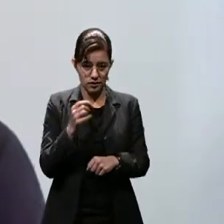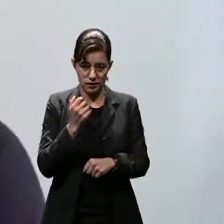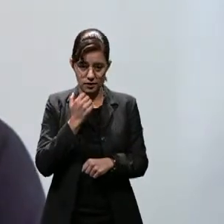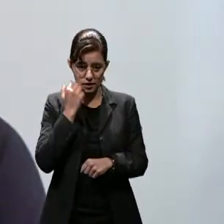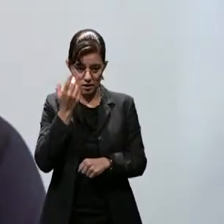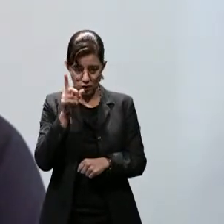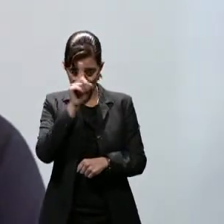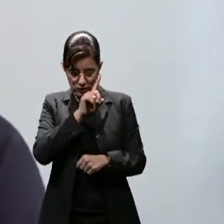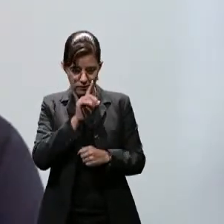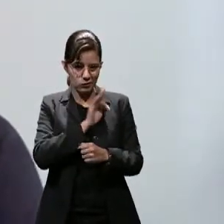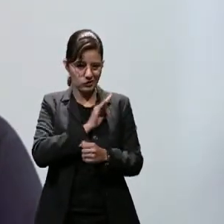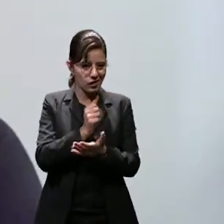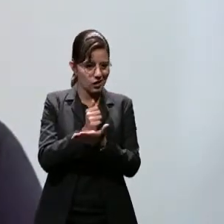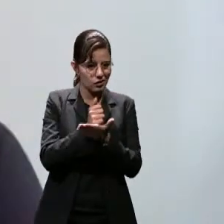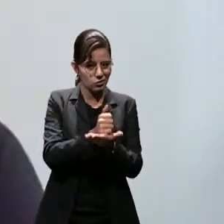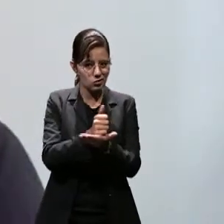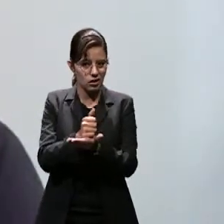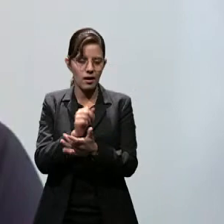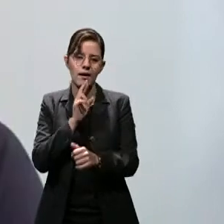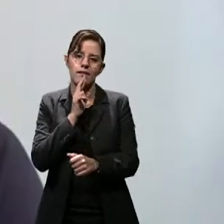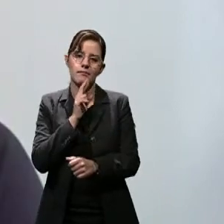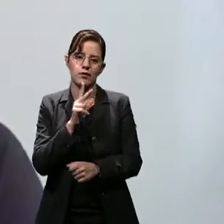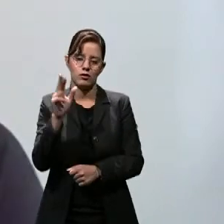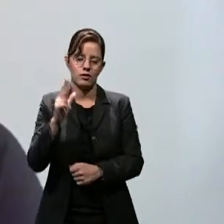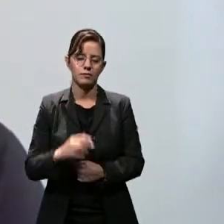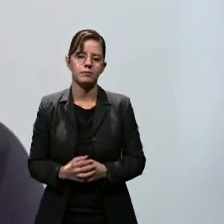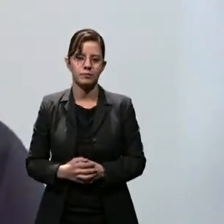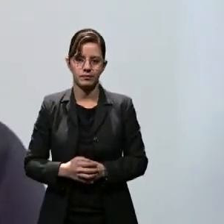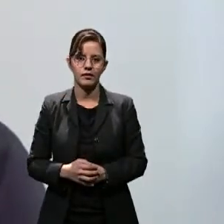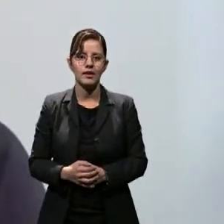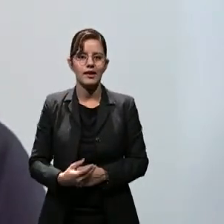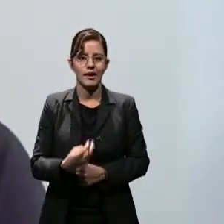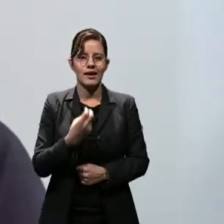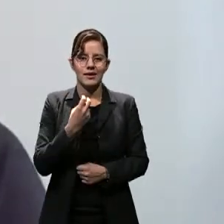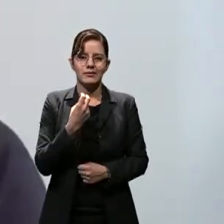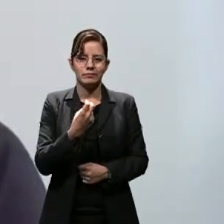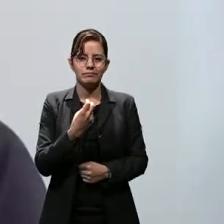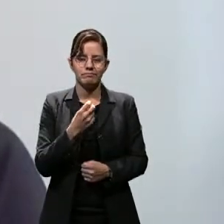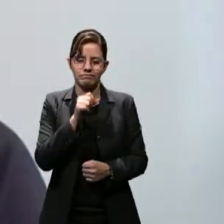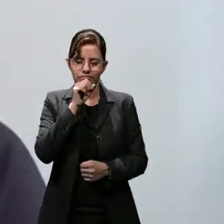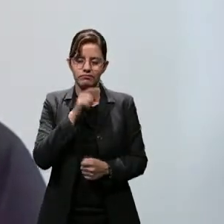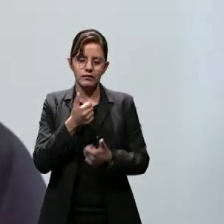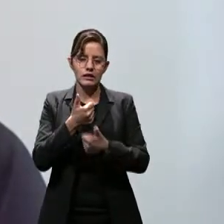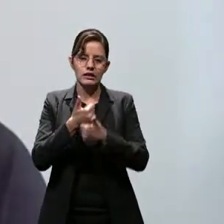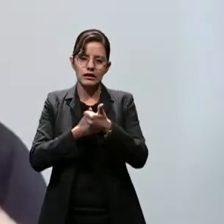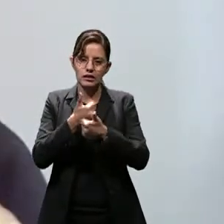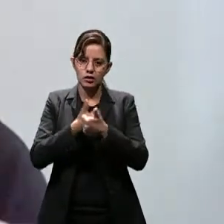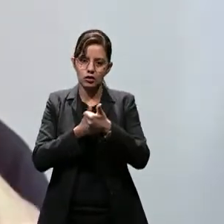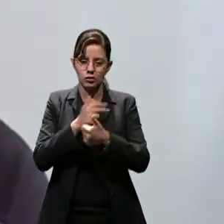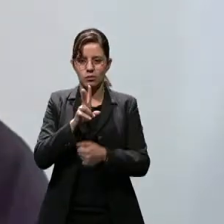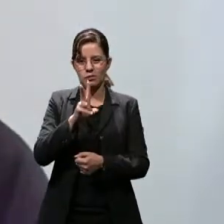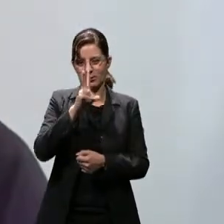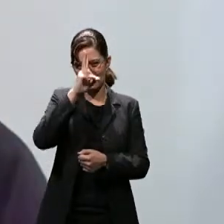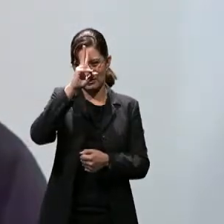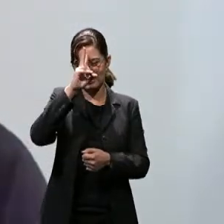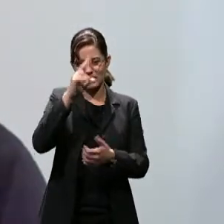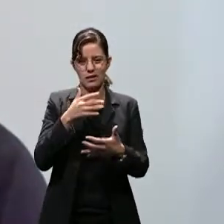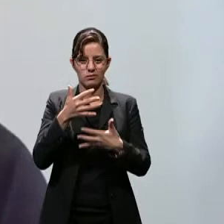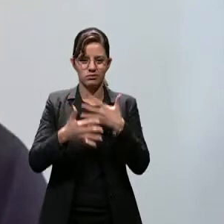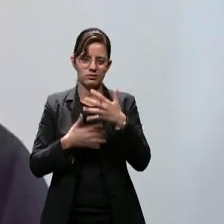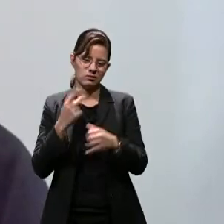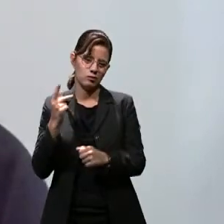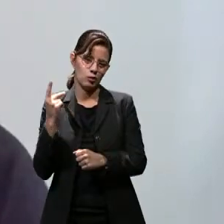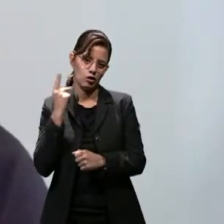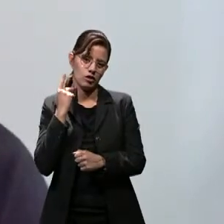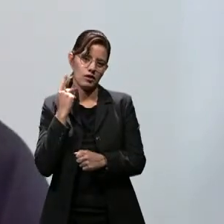those recommendations. And here I link it up to political violence